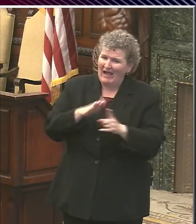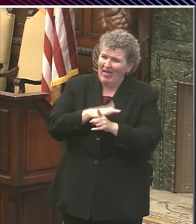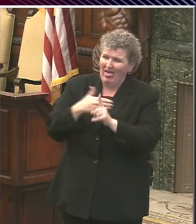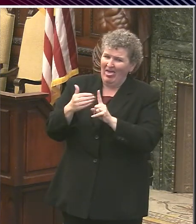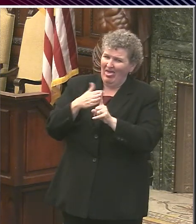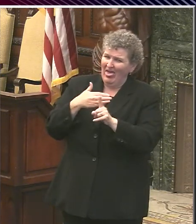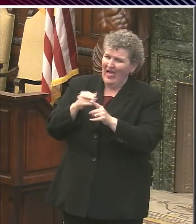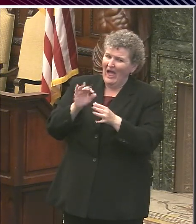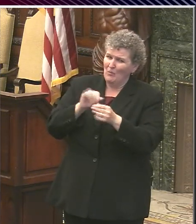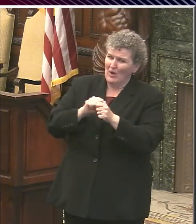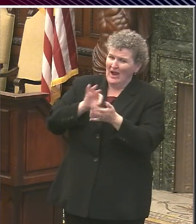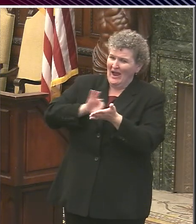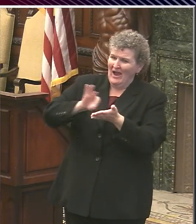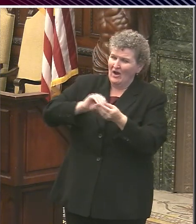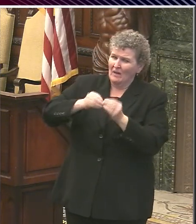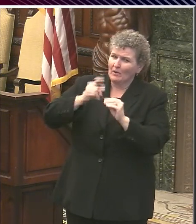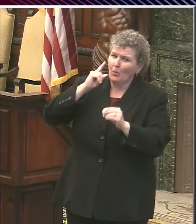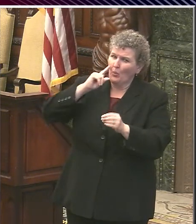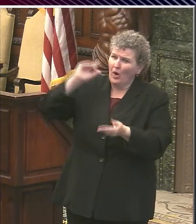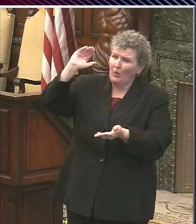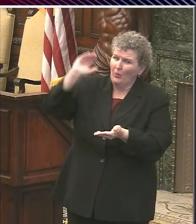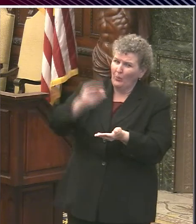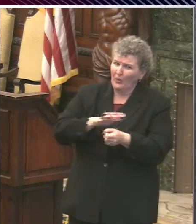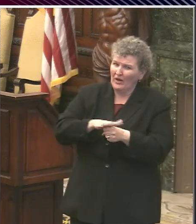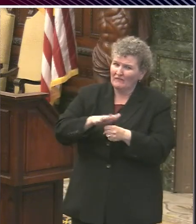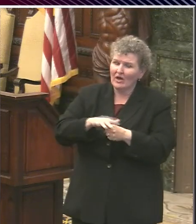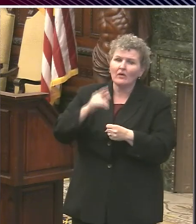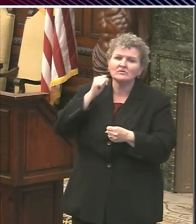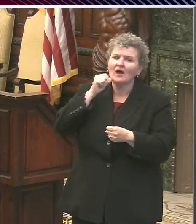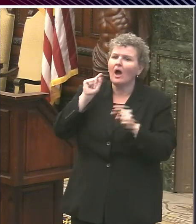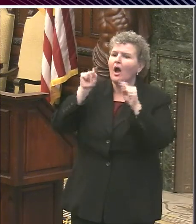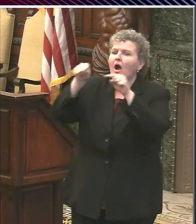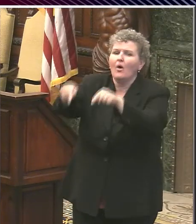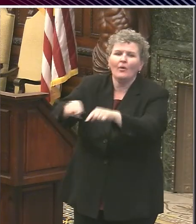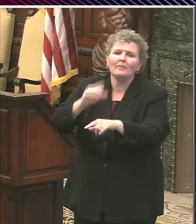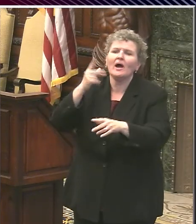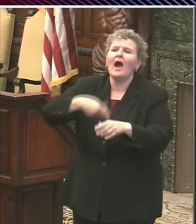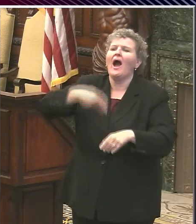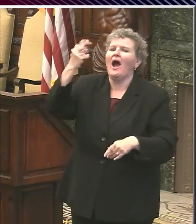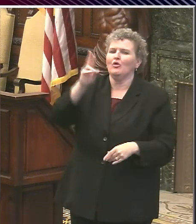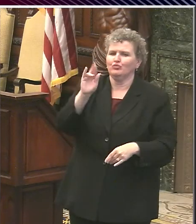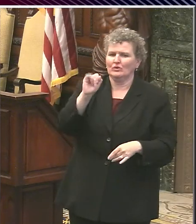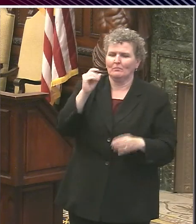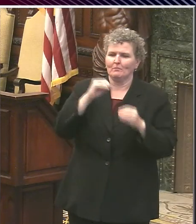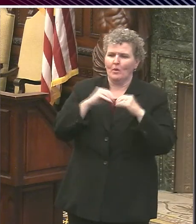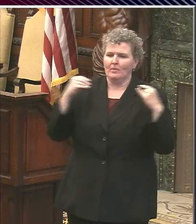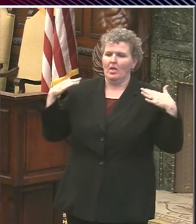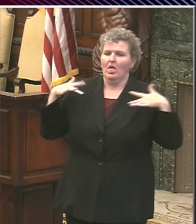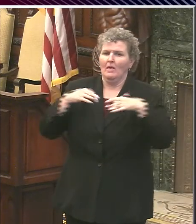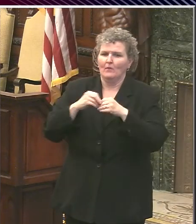that there would not be substantial risk if there were many, many people close together not wearing masks.